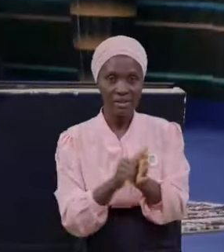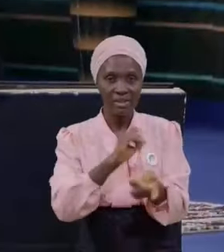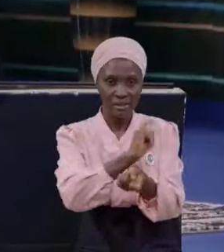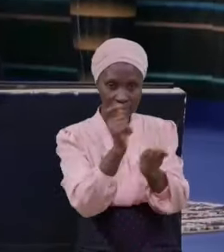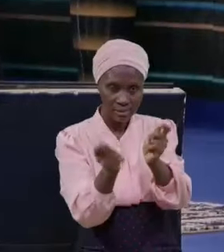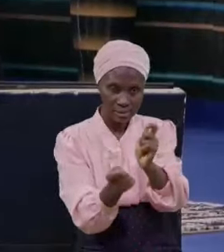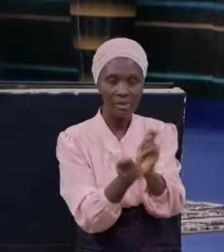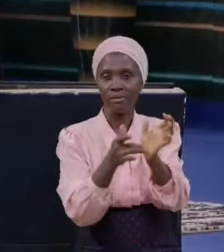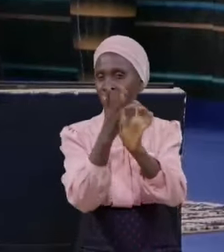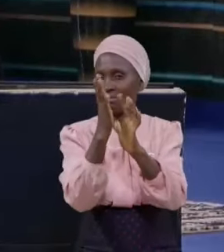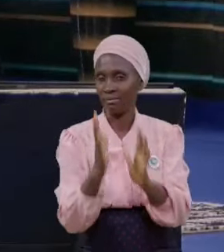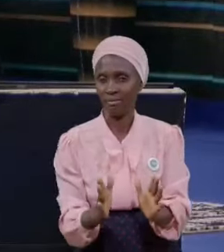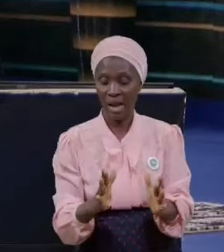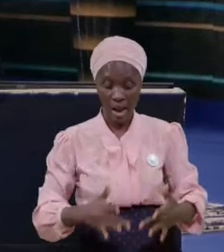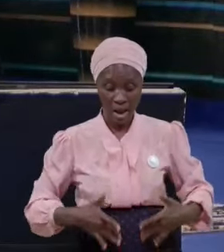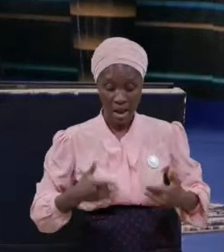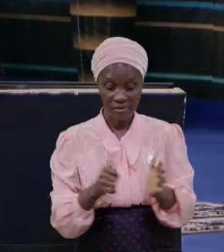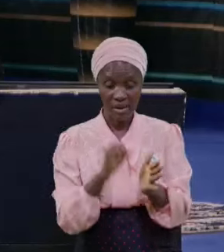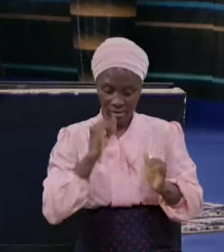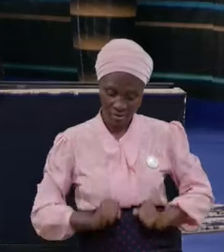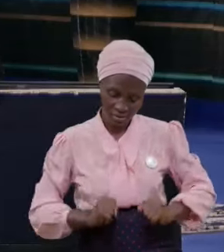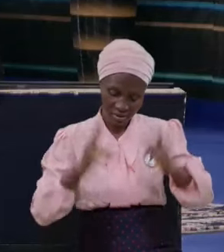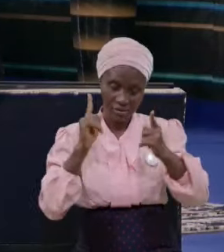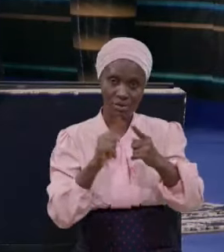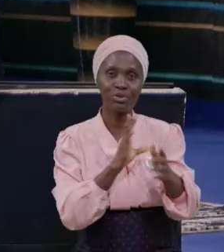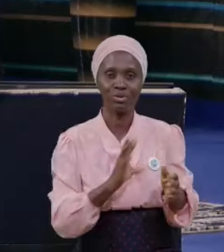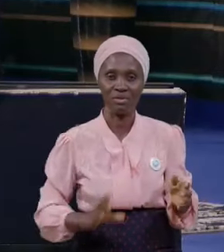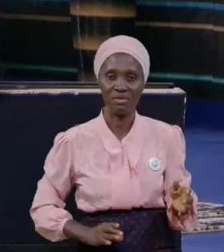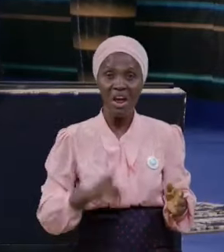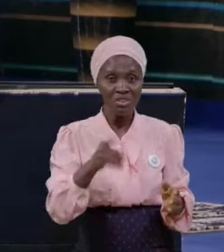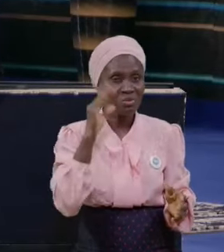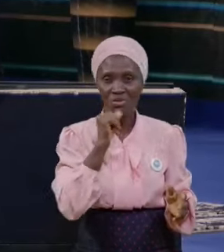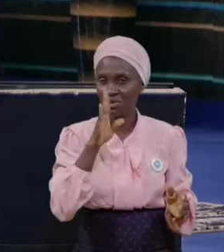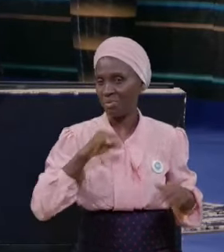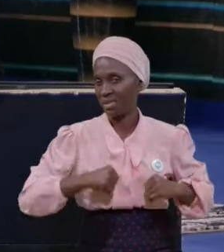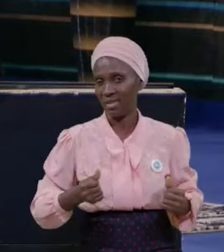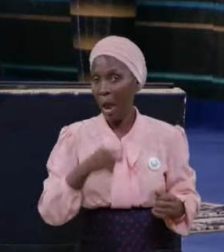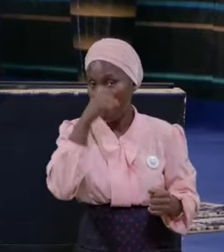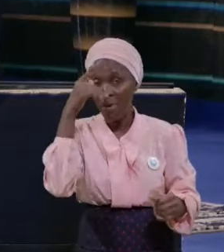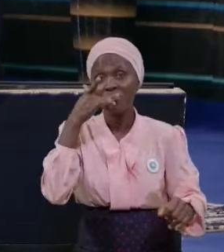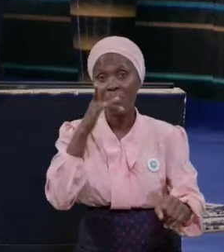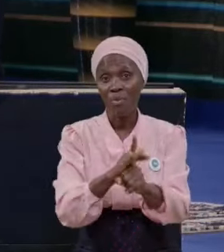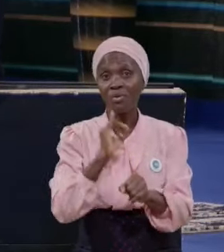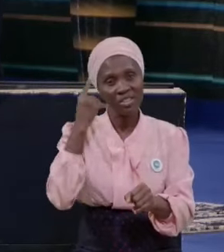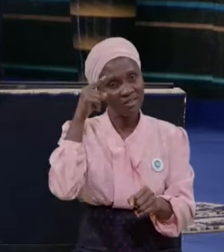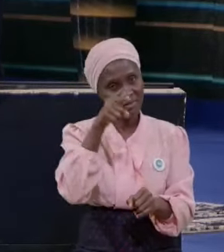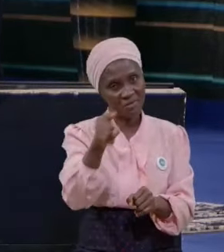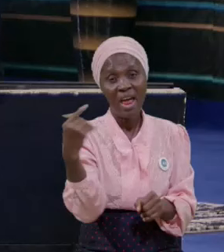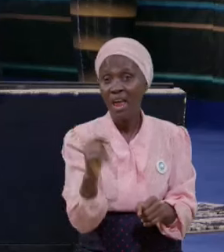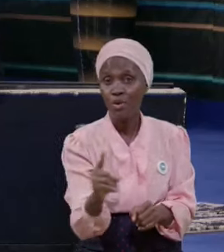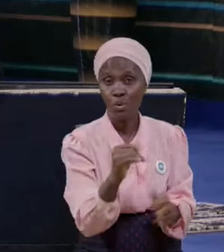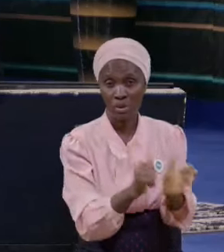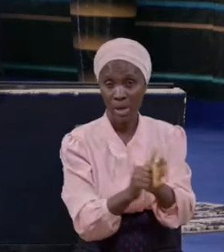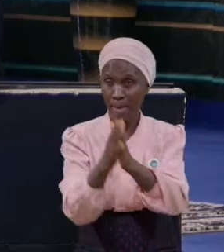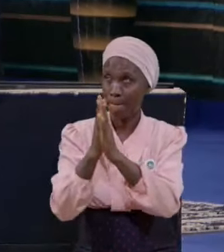unto you. Whosoever shall call on the name of the Lord shall be saved. That's the promise. The